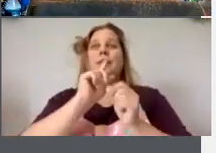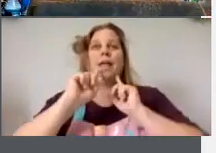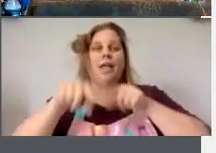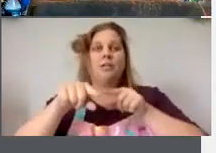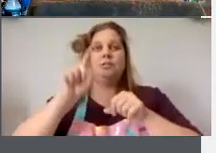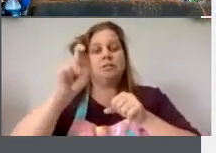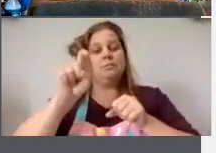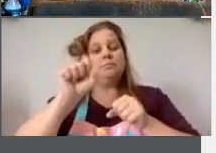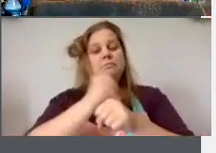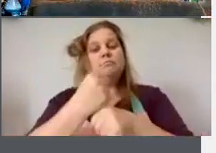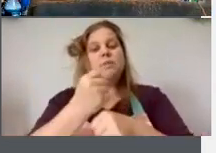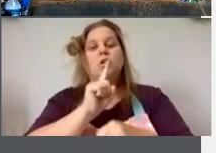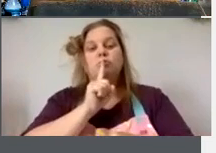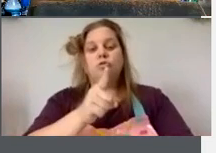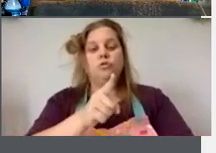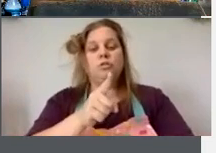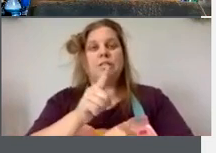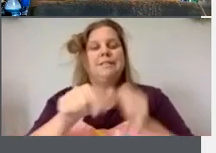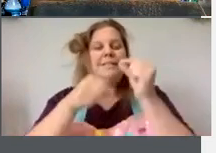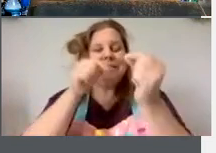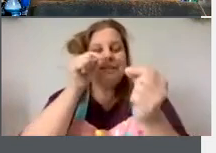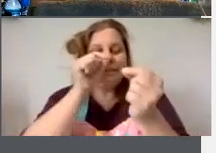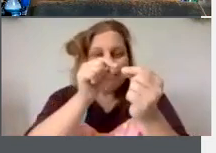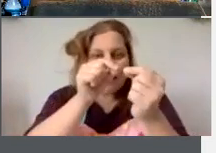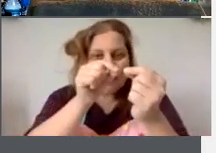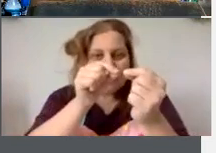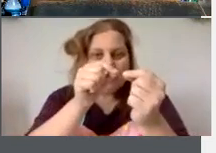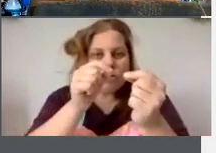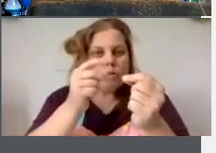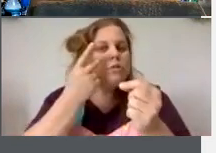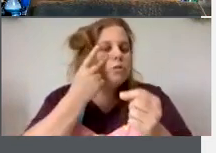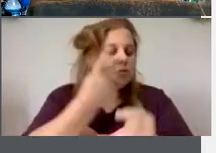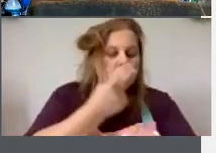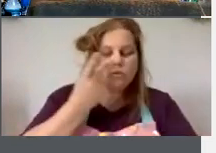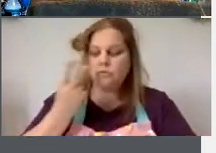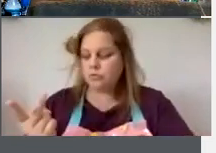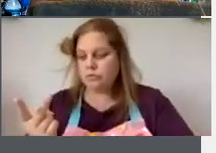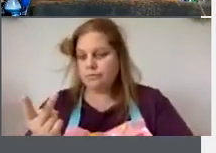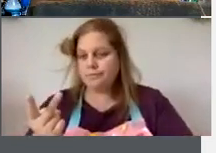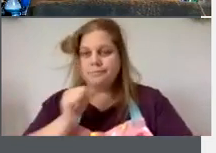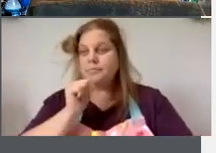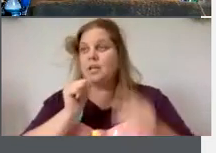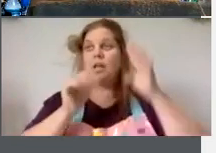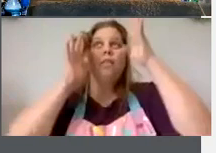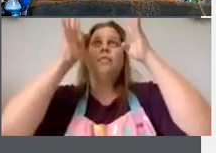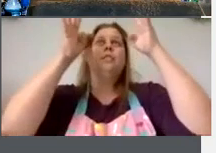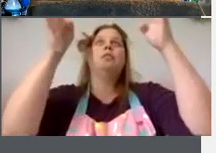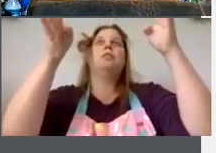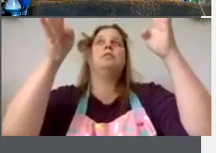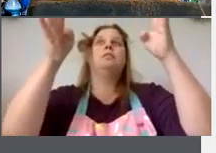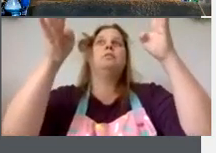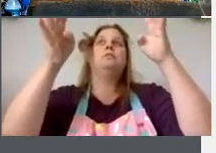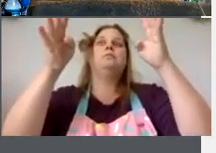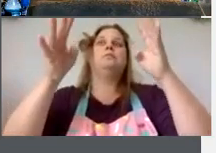make sure you put down exactly what you saw, because you don't want to be creative and then come up with